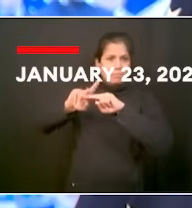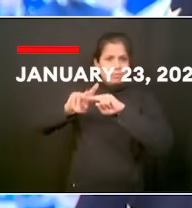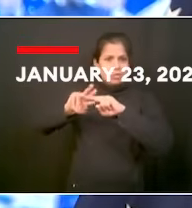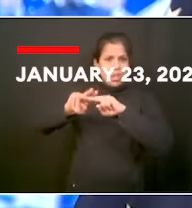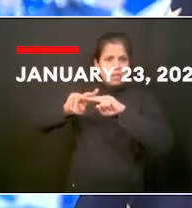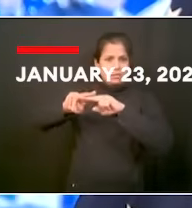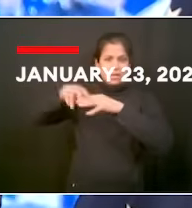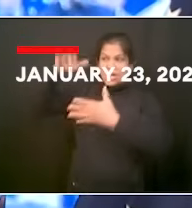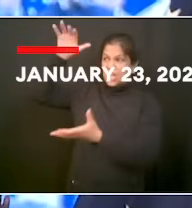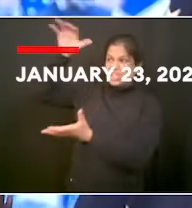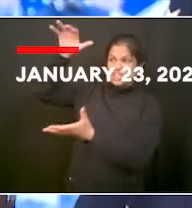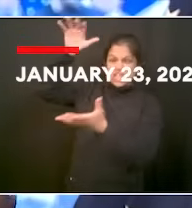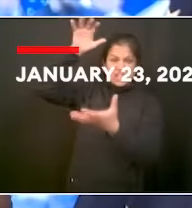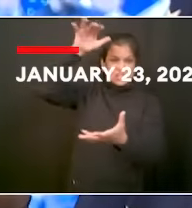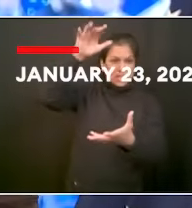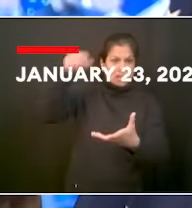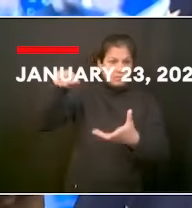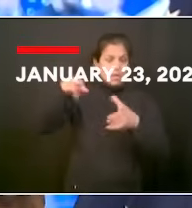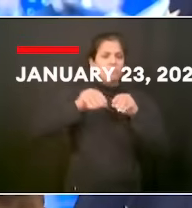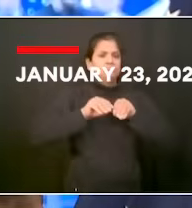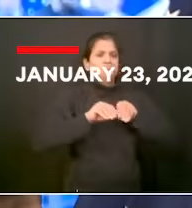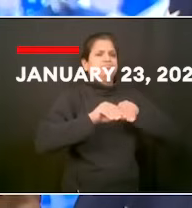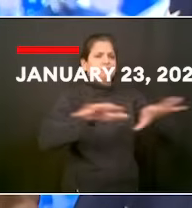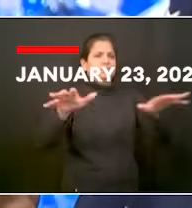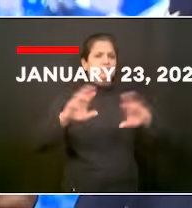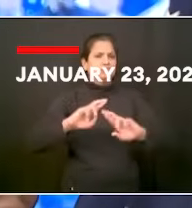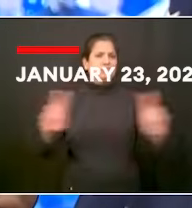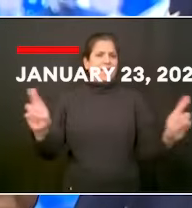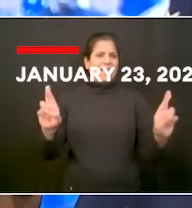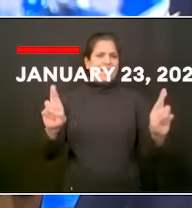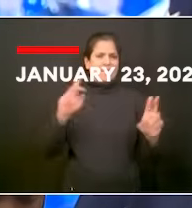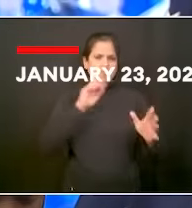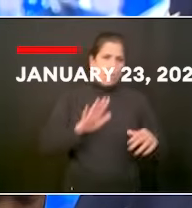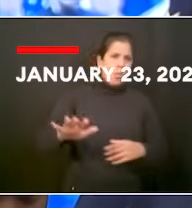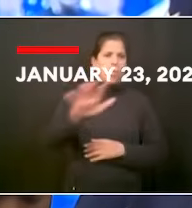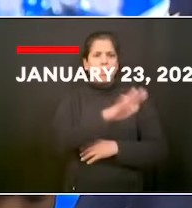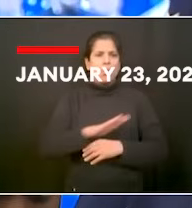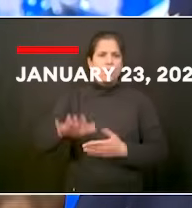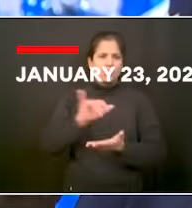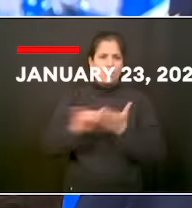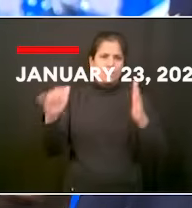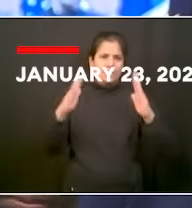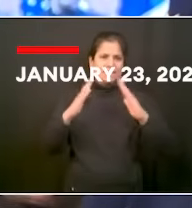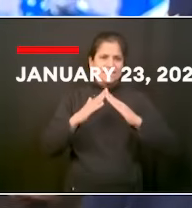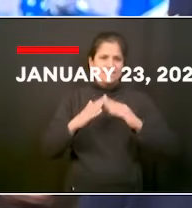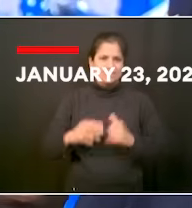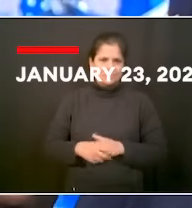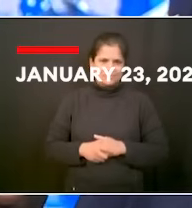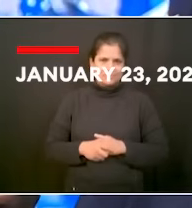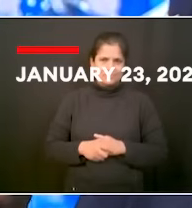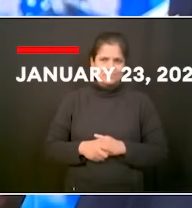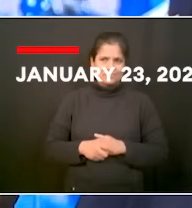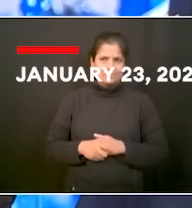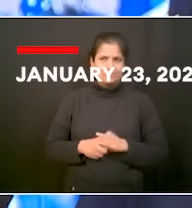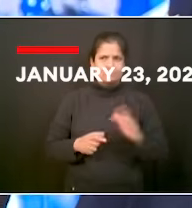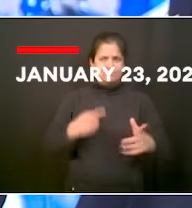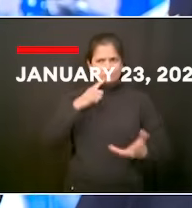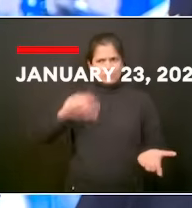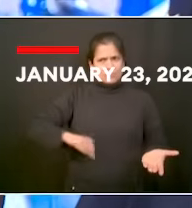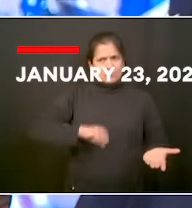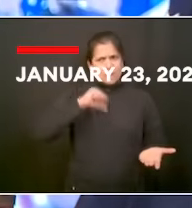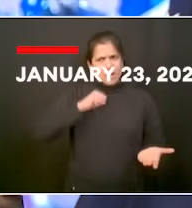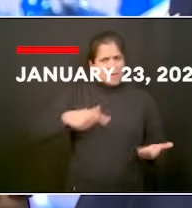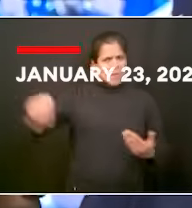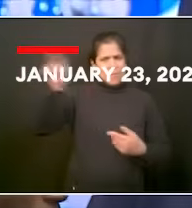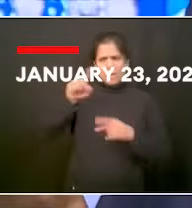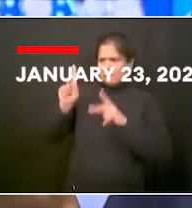what we're talking about is work that began at 6 a.m. today. What we're talking about is work that's going to be 12-hour shifts. It's going to be round the clock from a number of different agencies. But Commissioner, I don't know